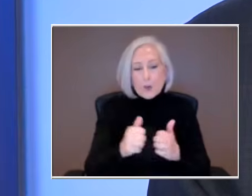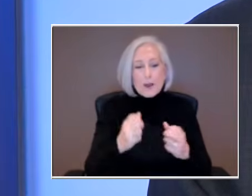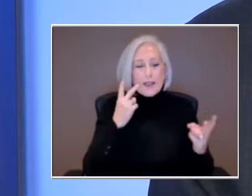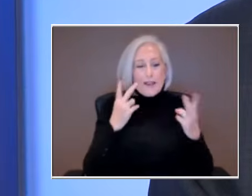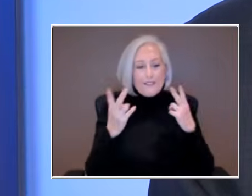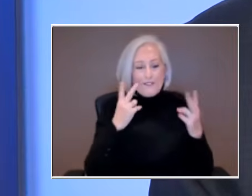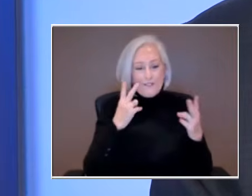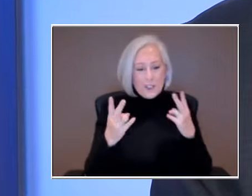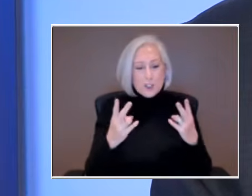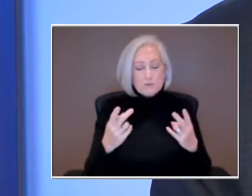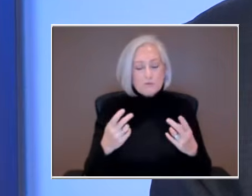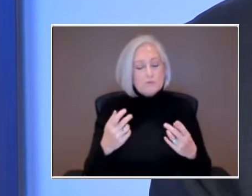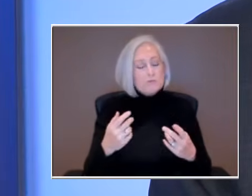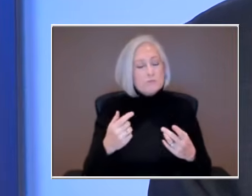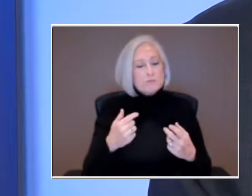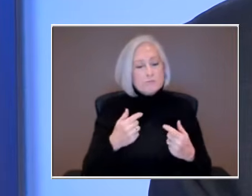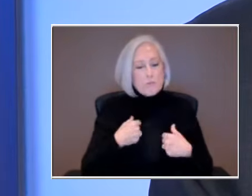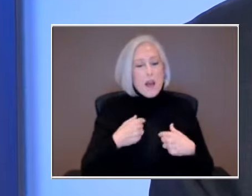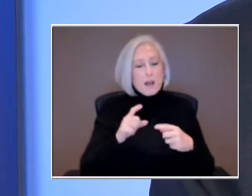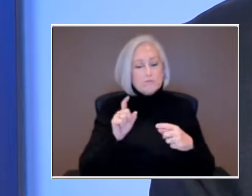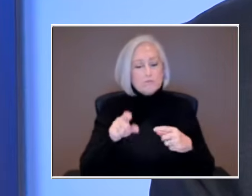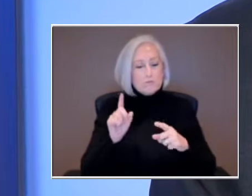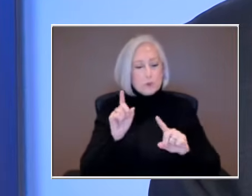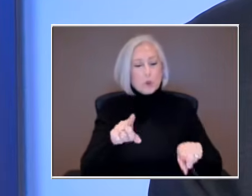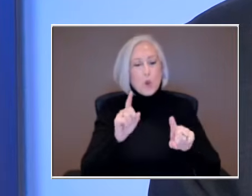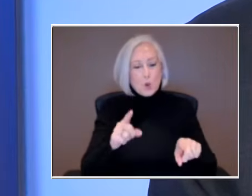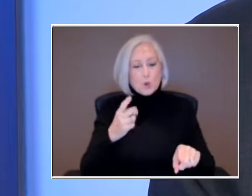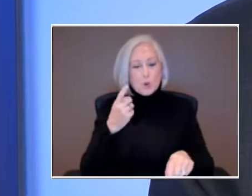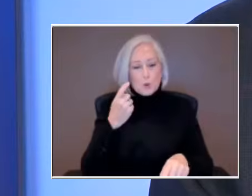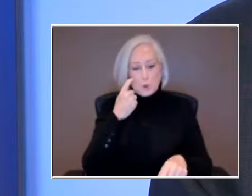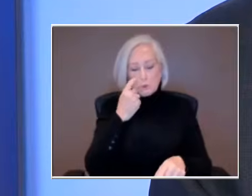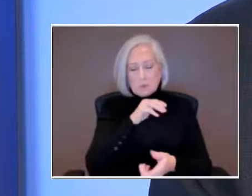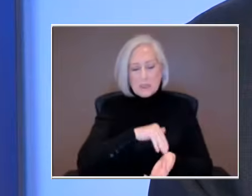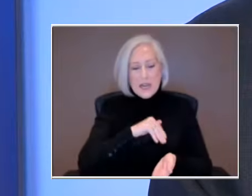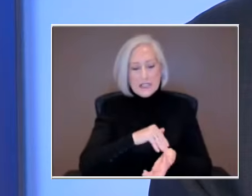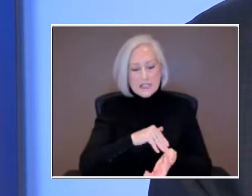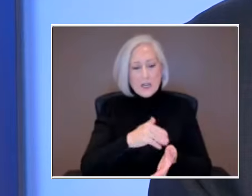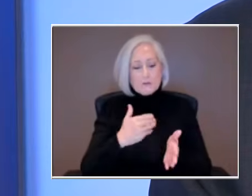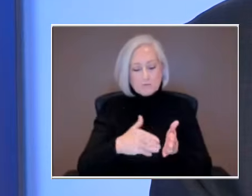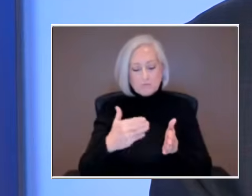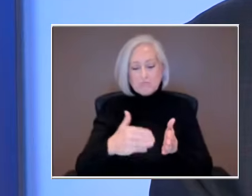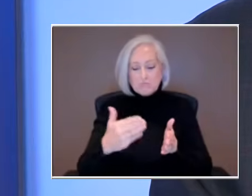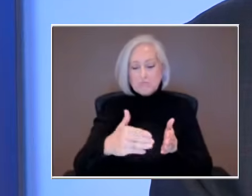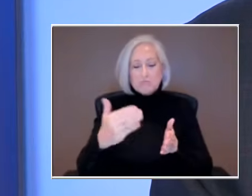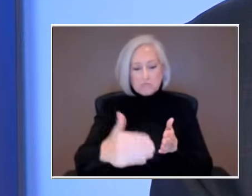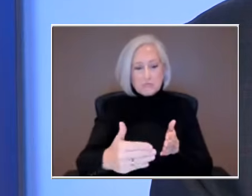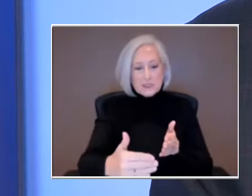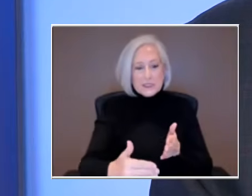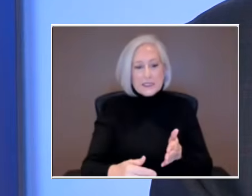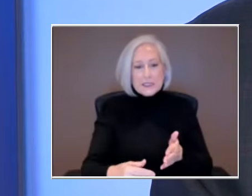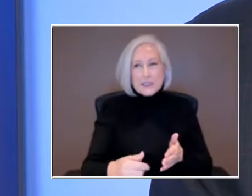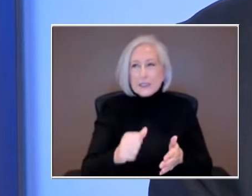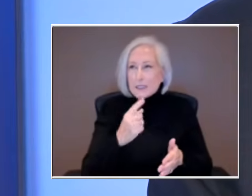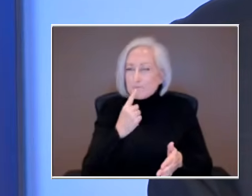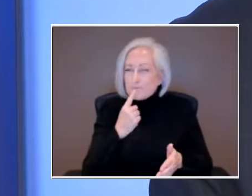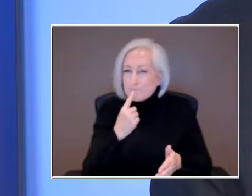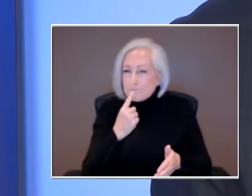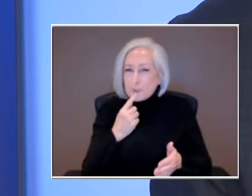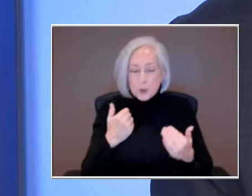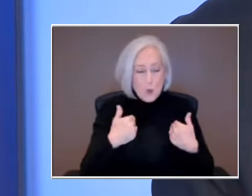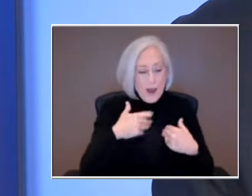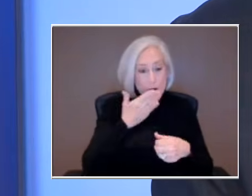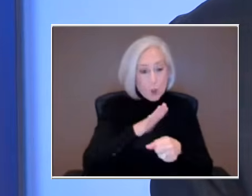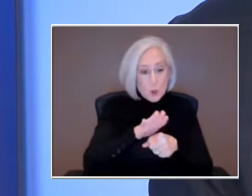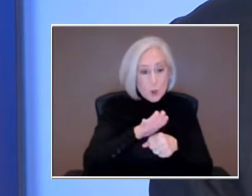by ophthalmology at the time, and looking at that and like, do I have good enough vision to be able to drive? And then how does that lack